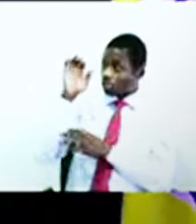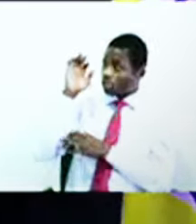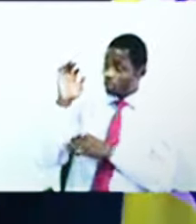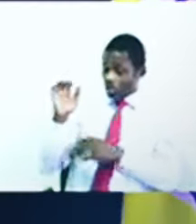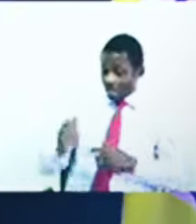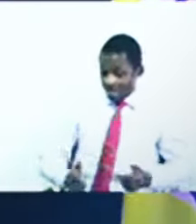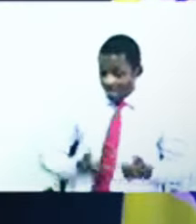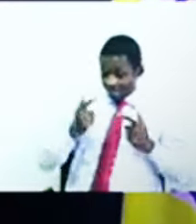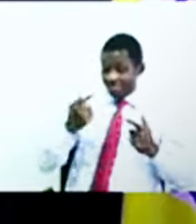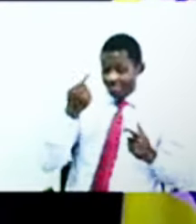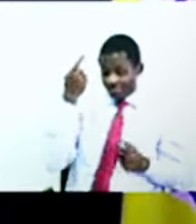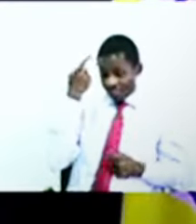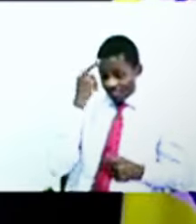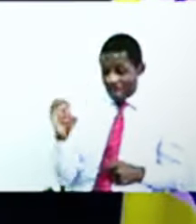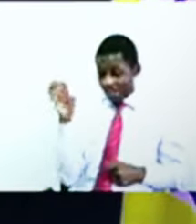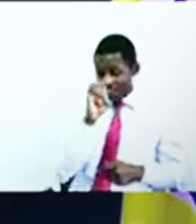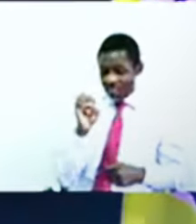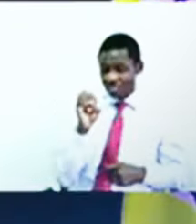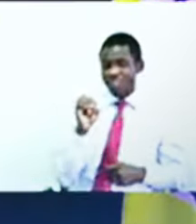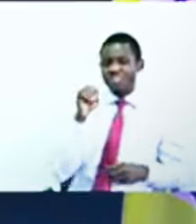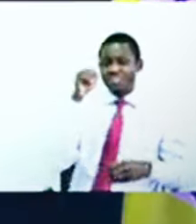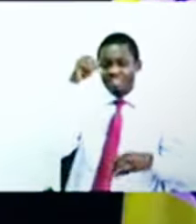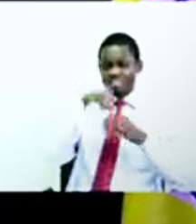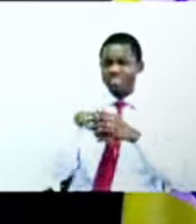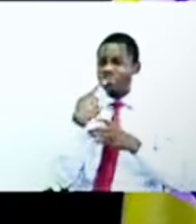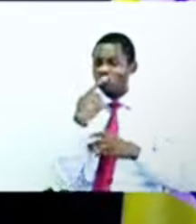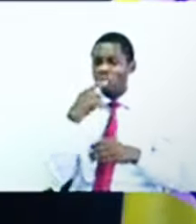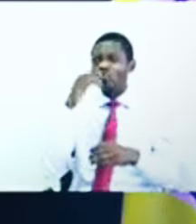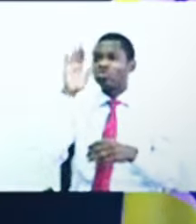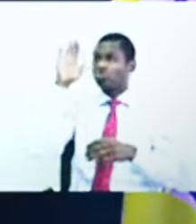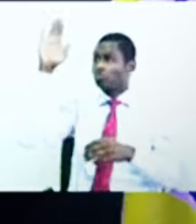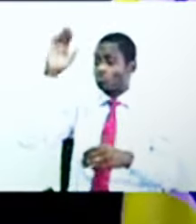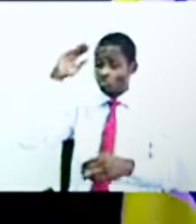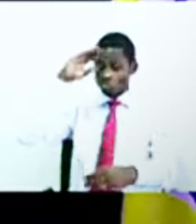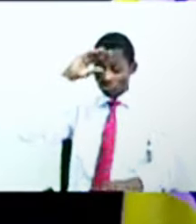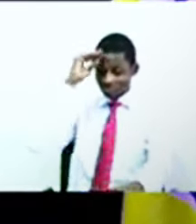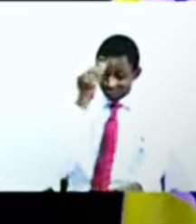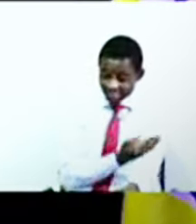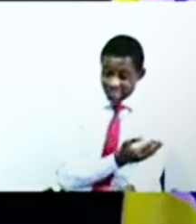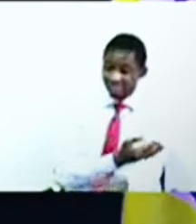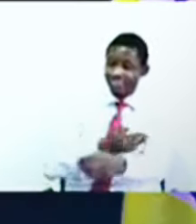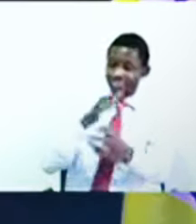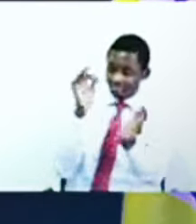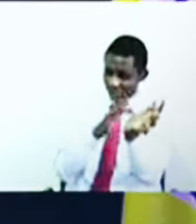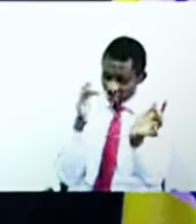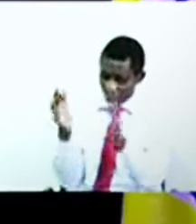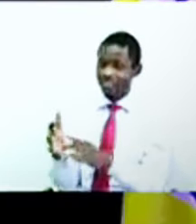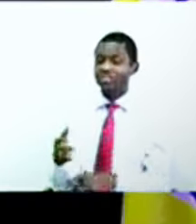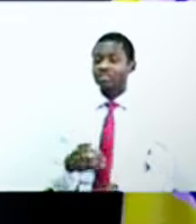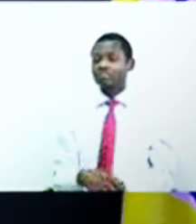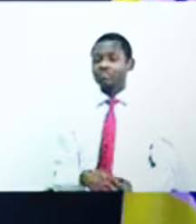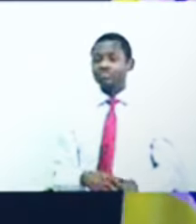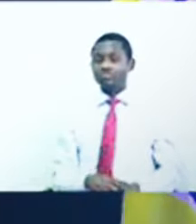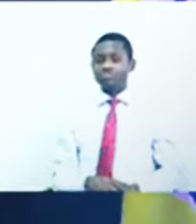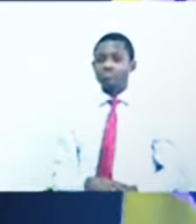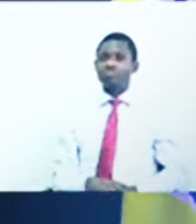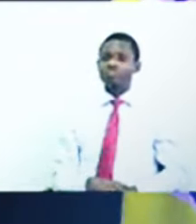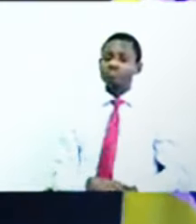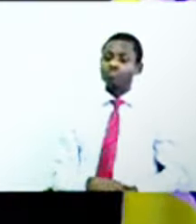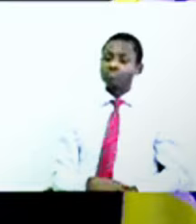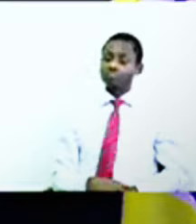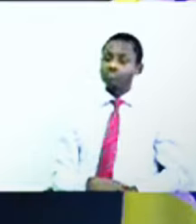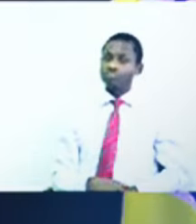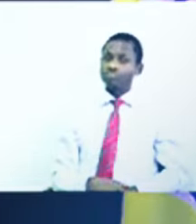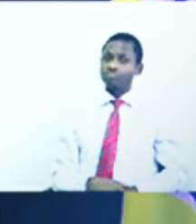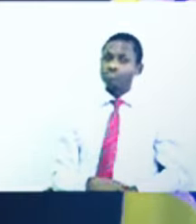this oath puts an end to all arguments. Na sa entam ya okan e ma nto ato ani na tutwa. So you